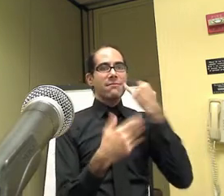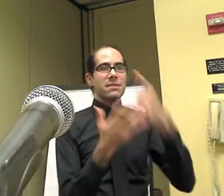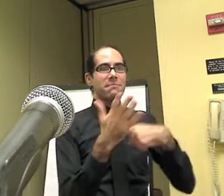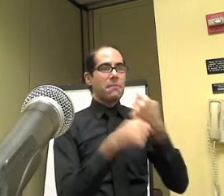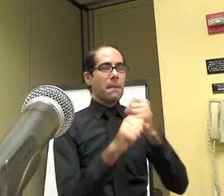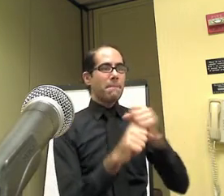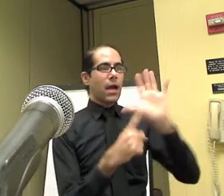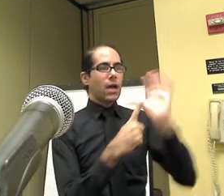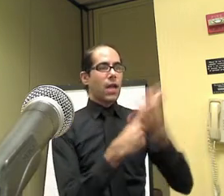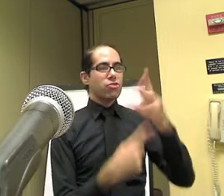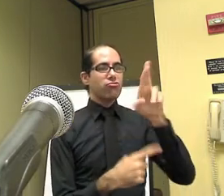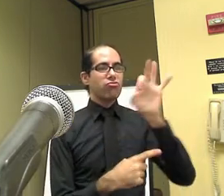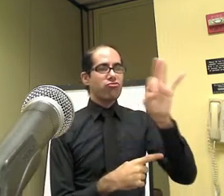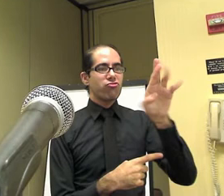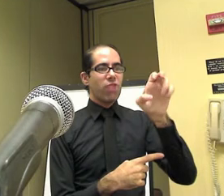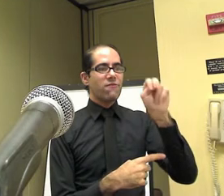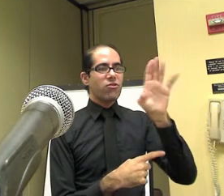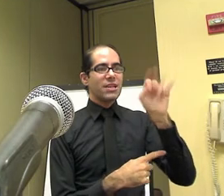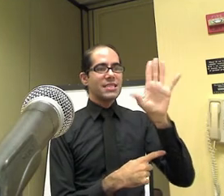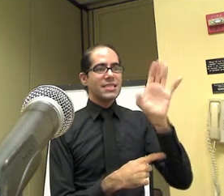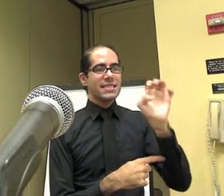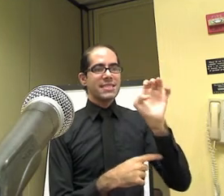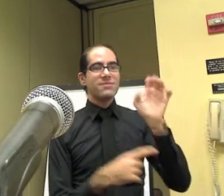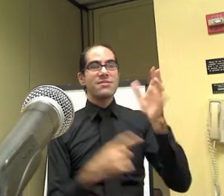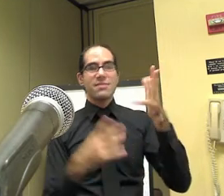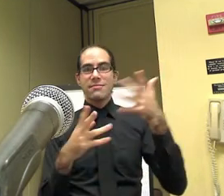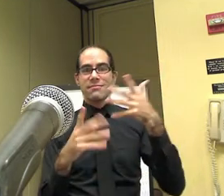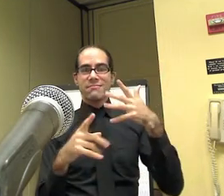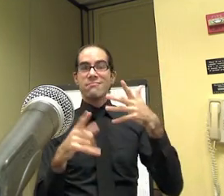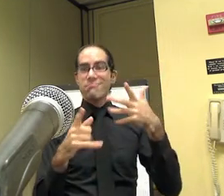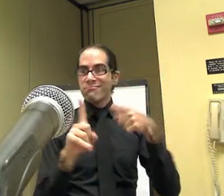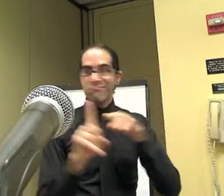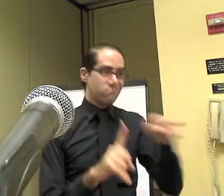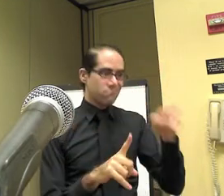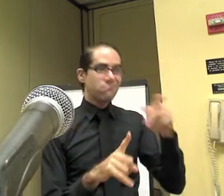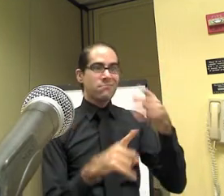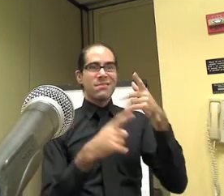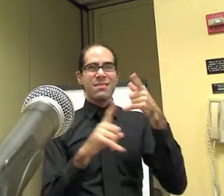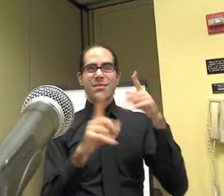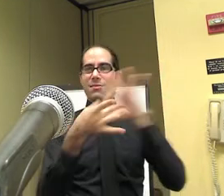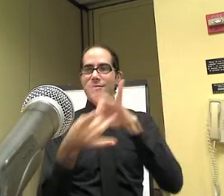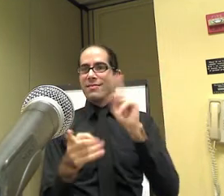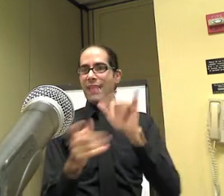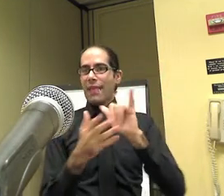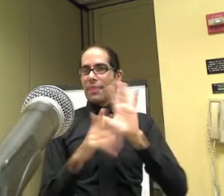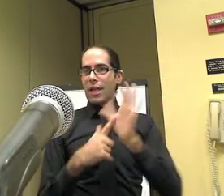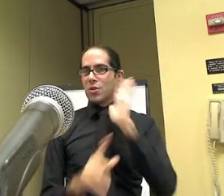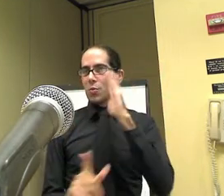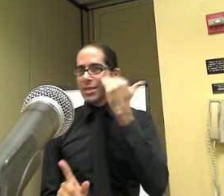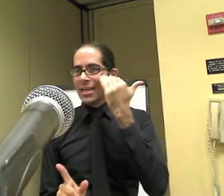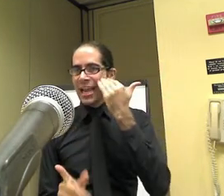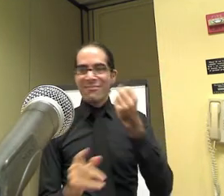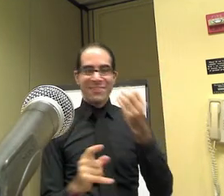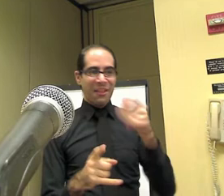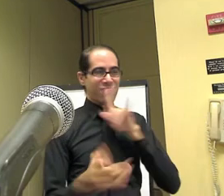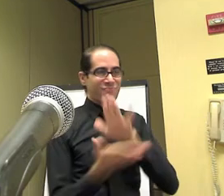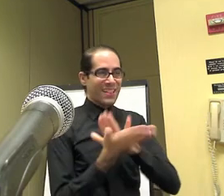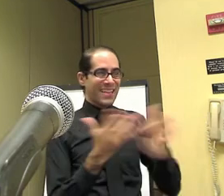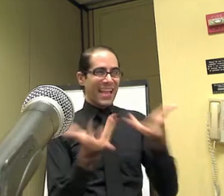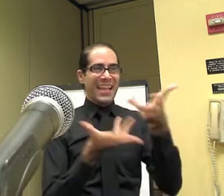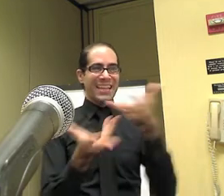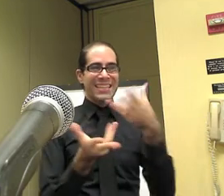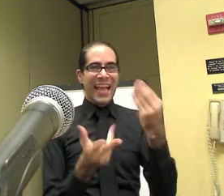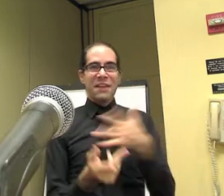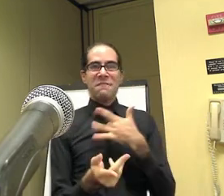knowledge presented to you in your language. And you can also make the cultural adjustments as necessary,